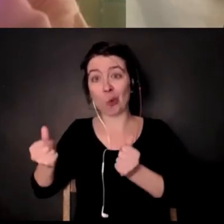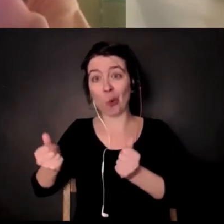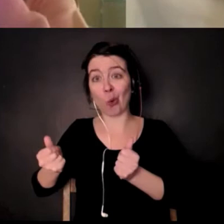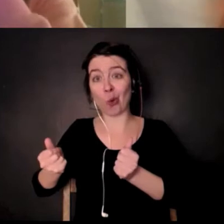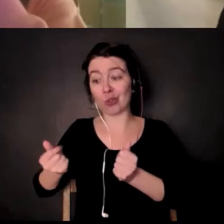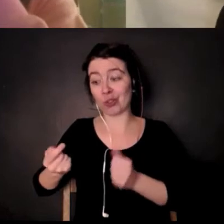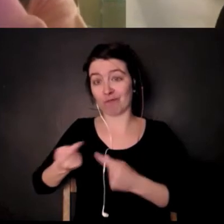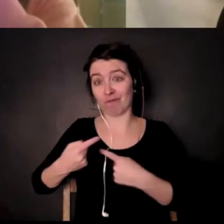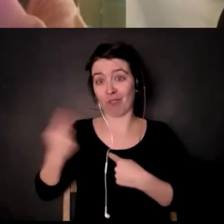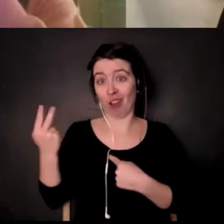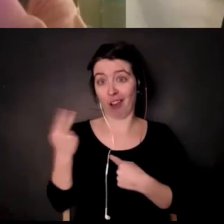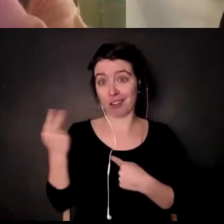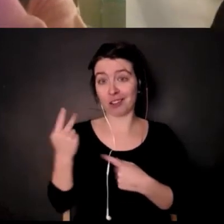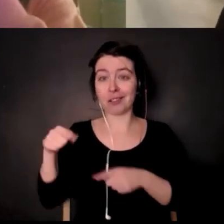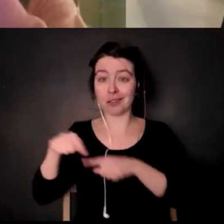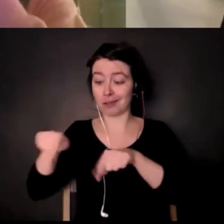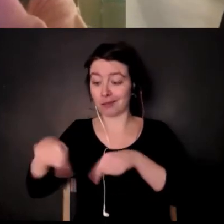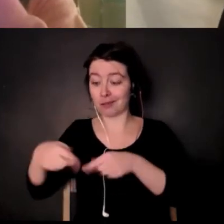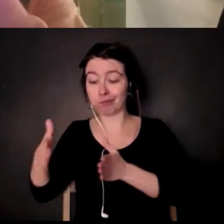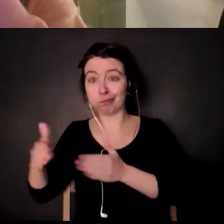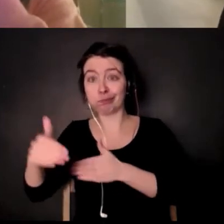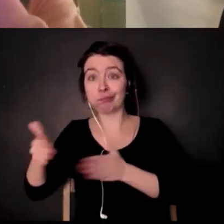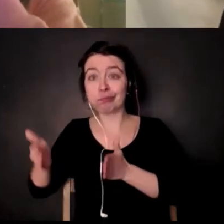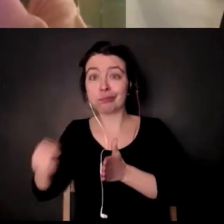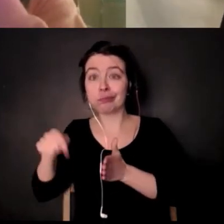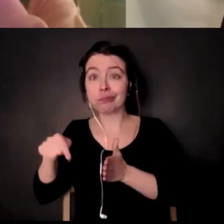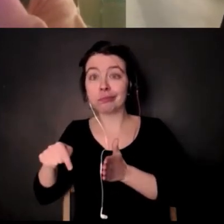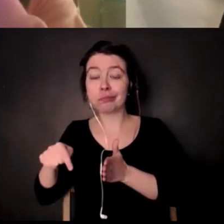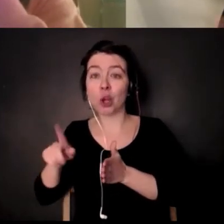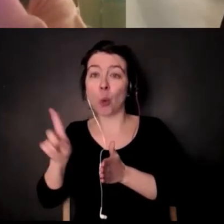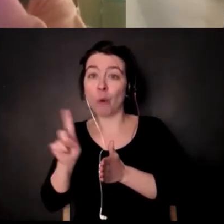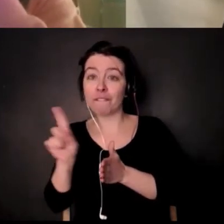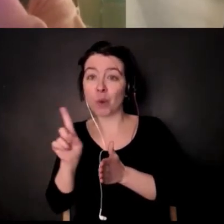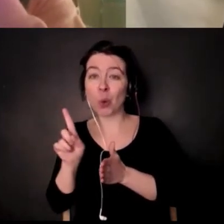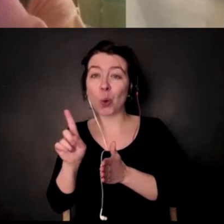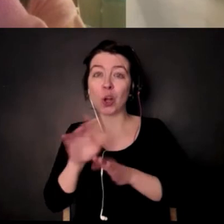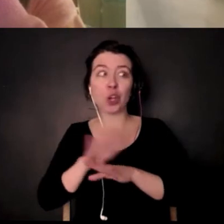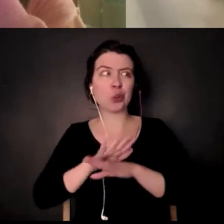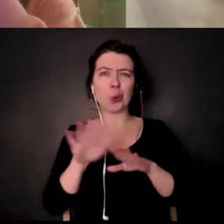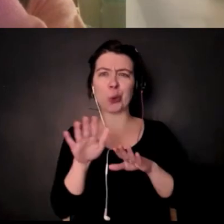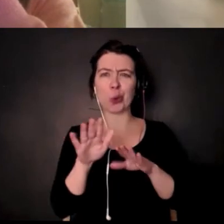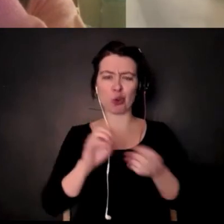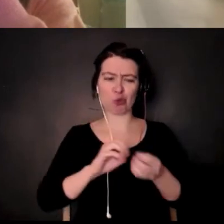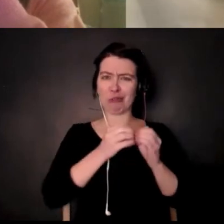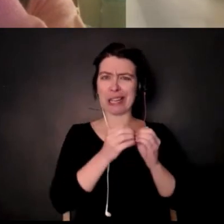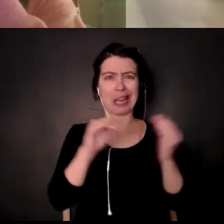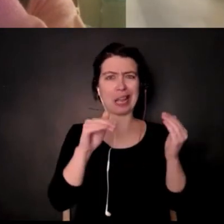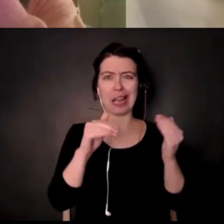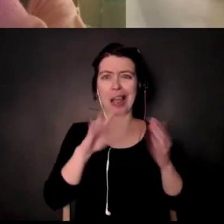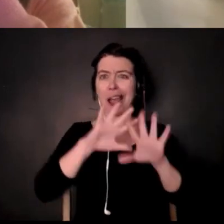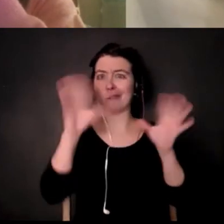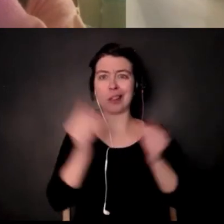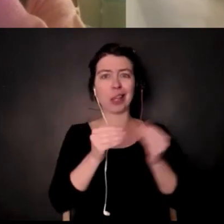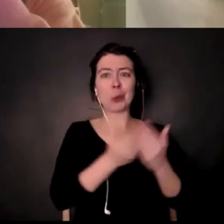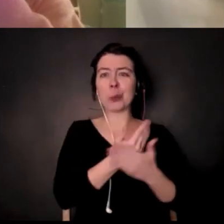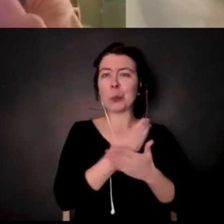so we're not always like reinventing the wheel and we're having to like start again, but we're coming from like a place of